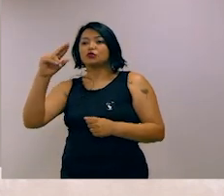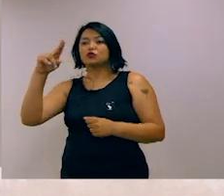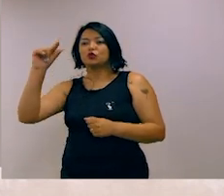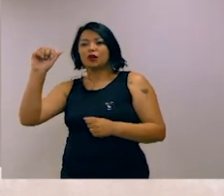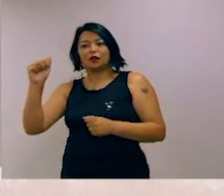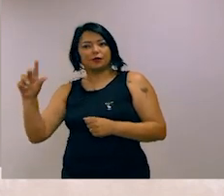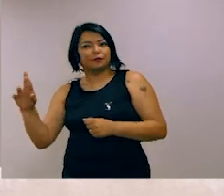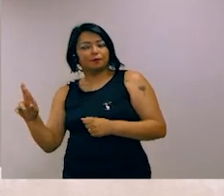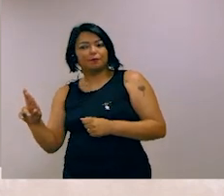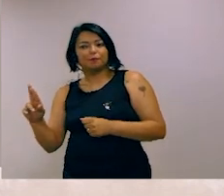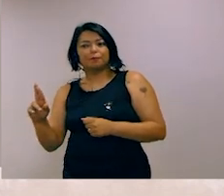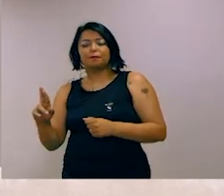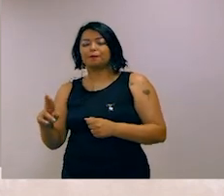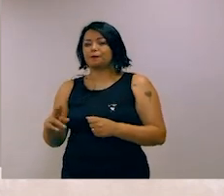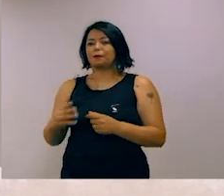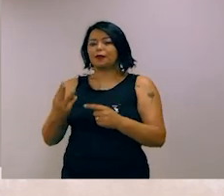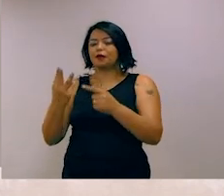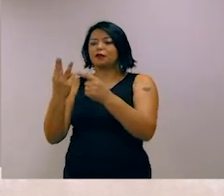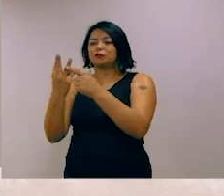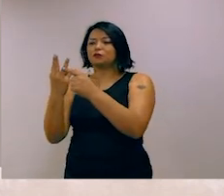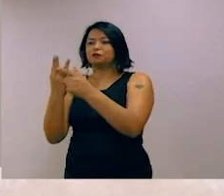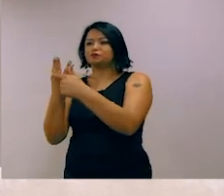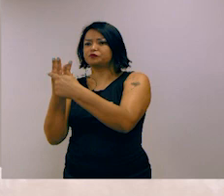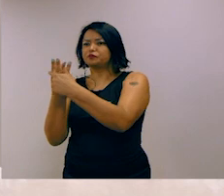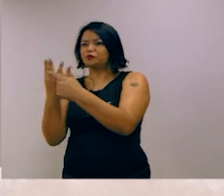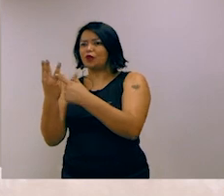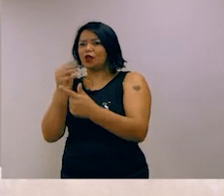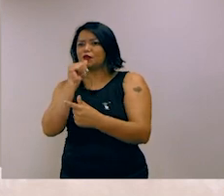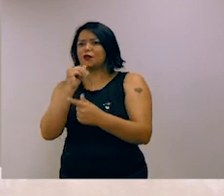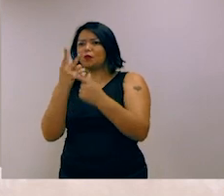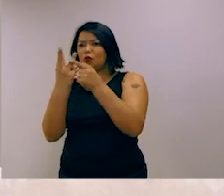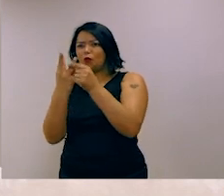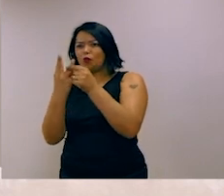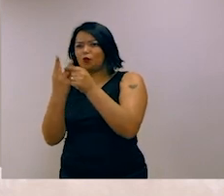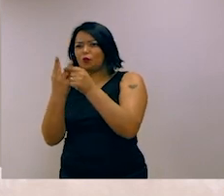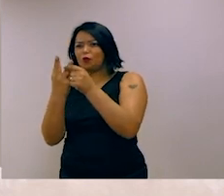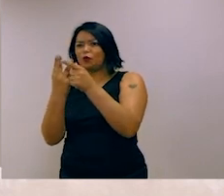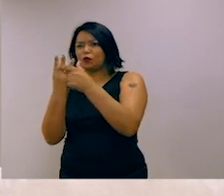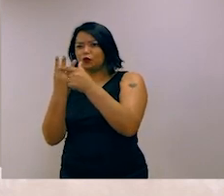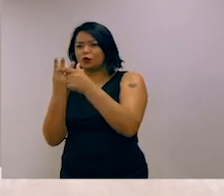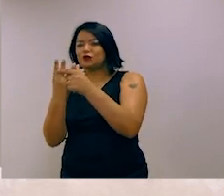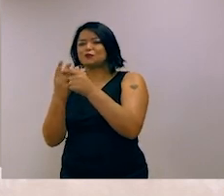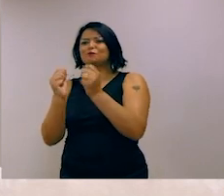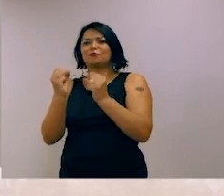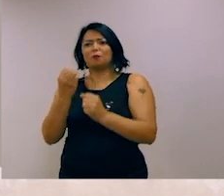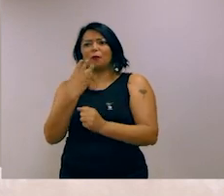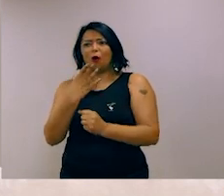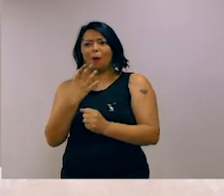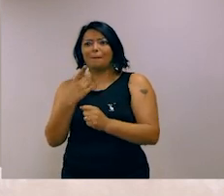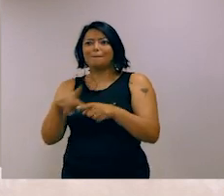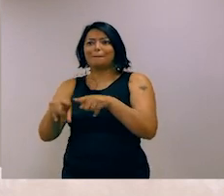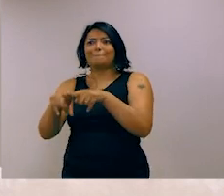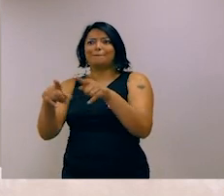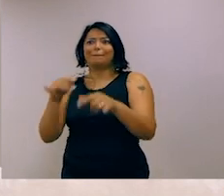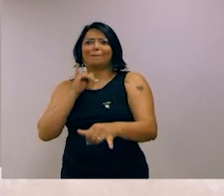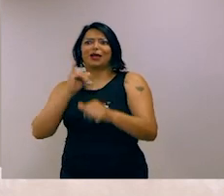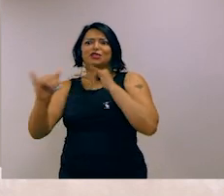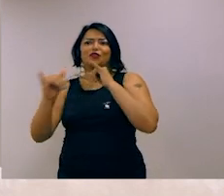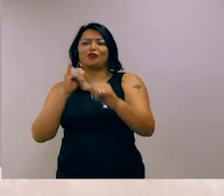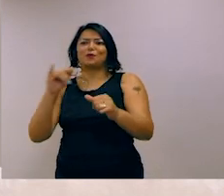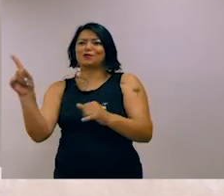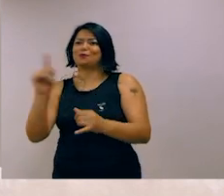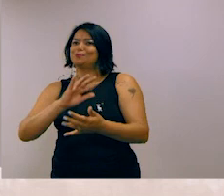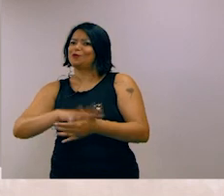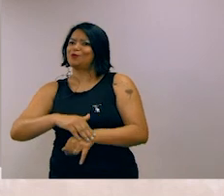in reducing consumption. And the third one, the information didn't do anything, which is, by the way, what we and other people